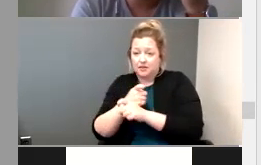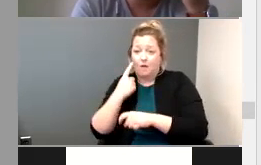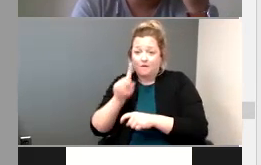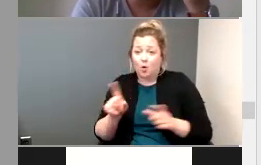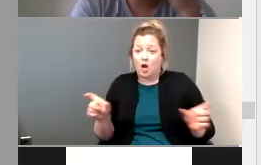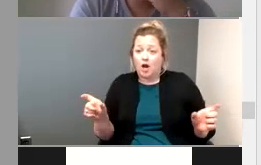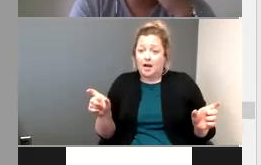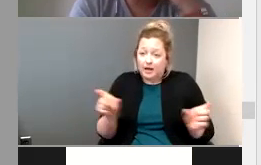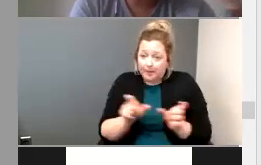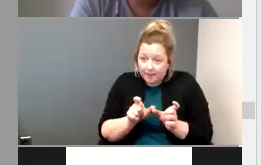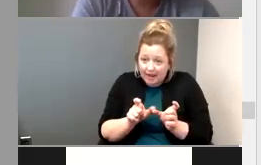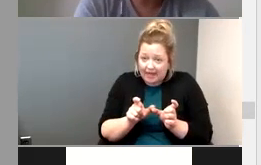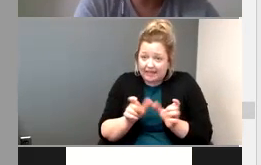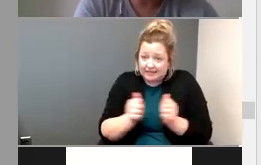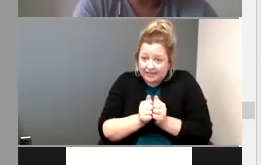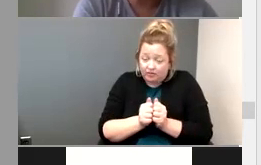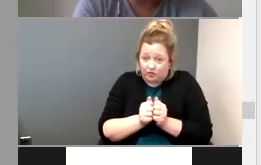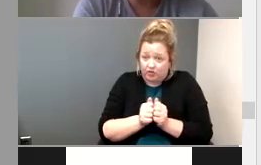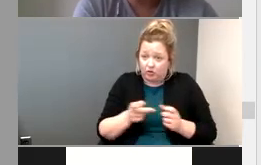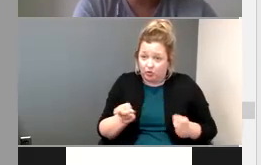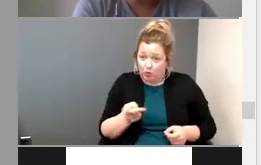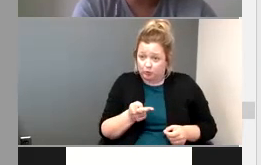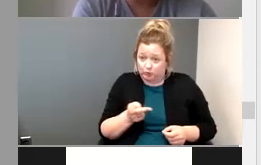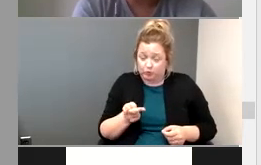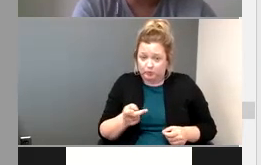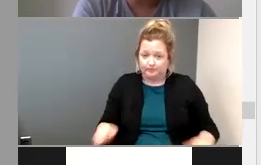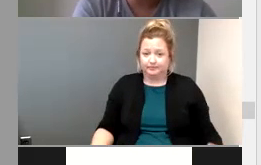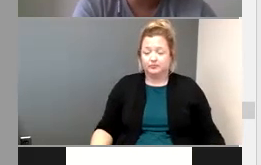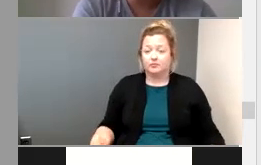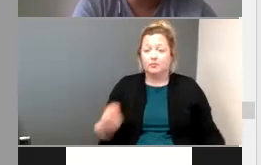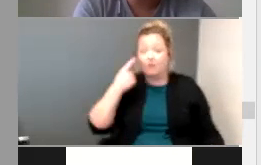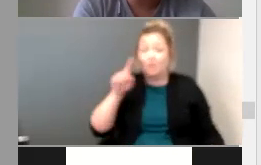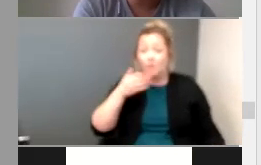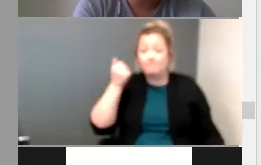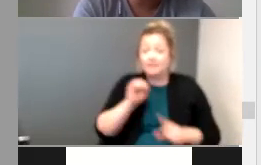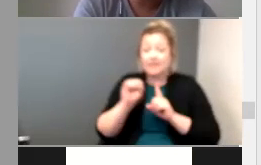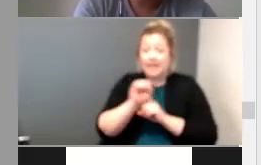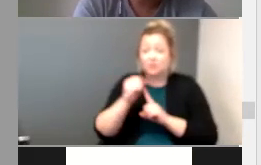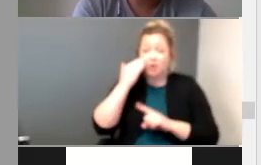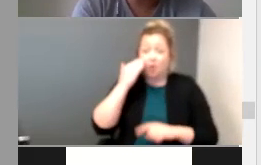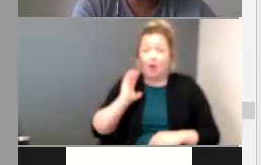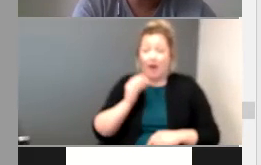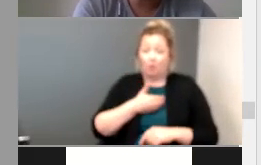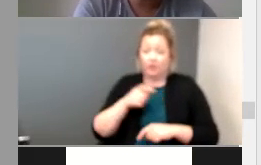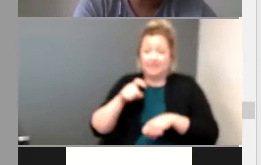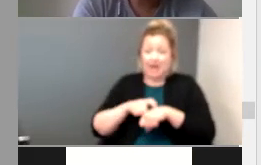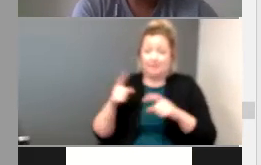together. So for the base case, we know that our time complexity is constant, but